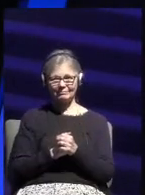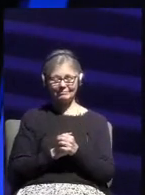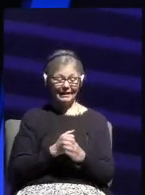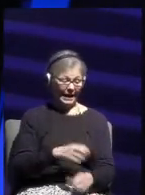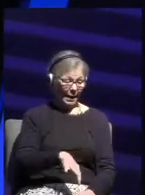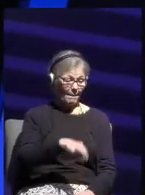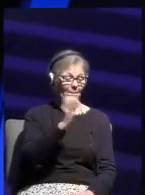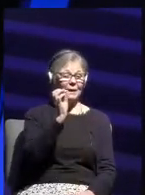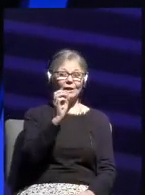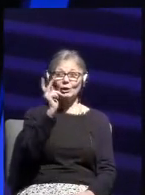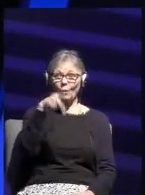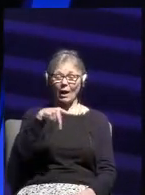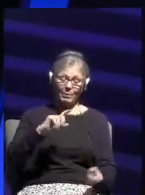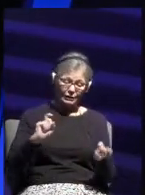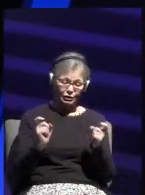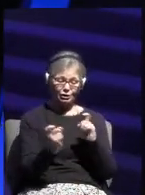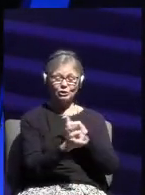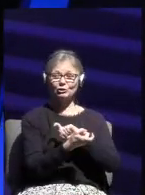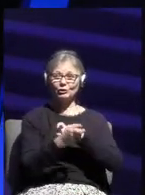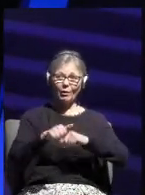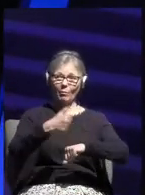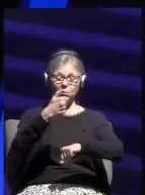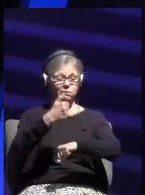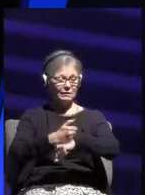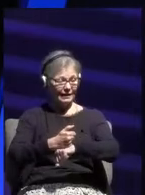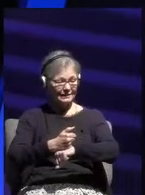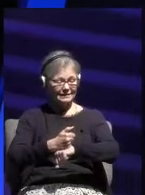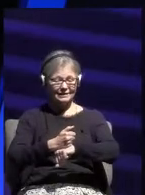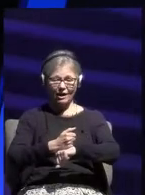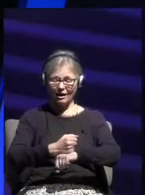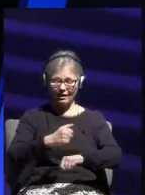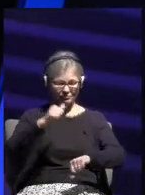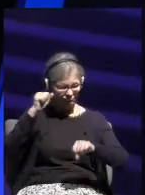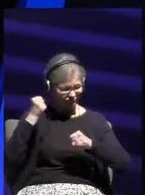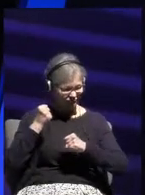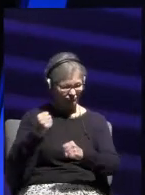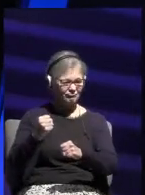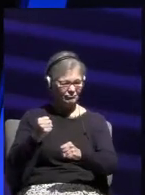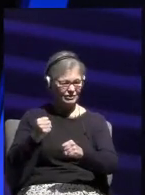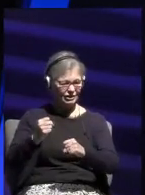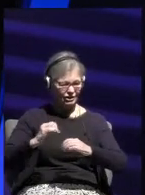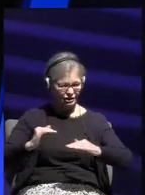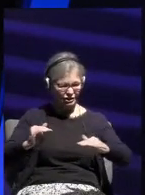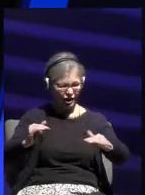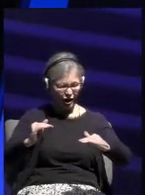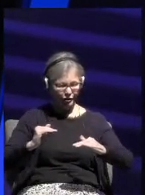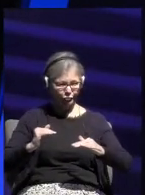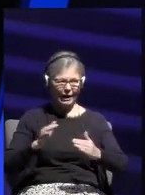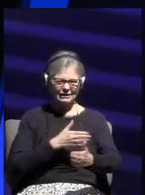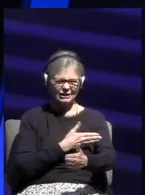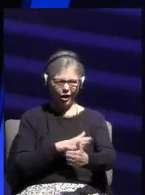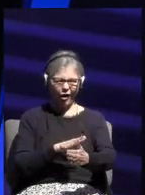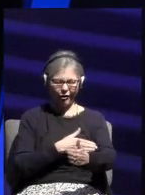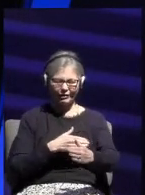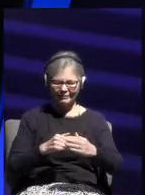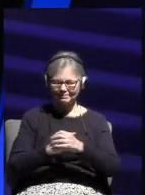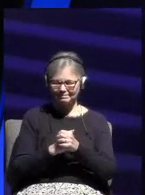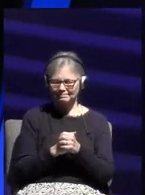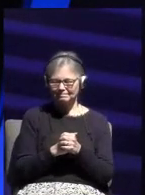up and turn you around and place your feet on solid ground, as the song says.